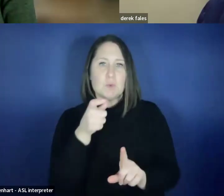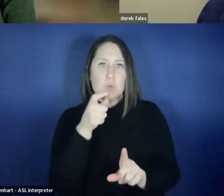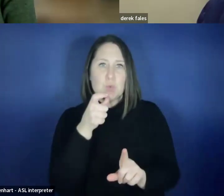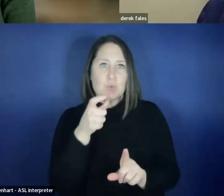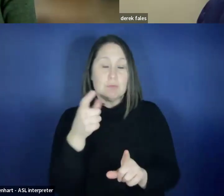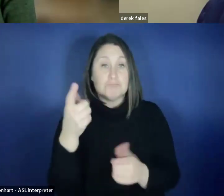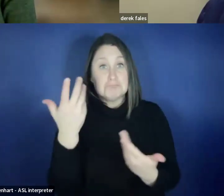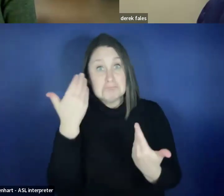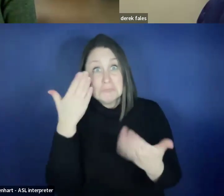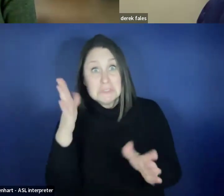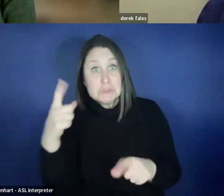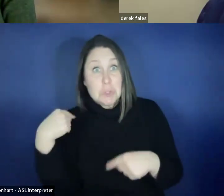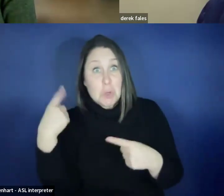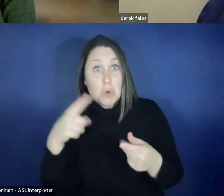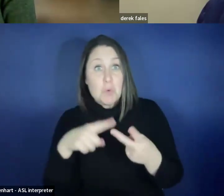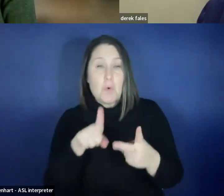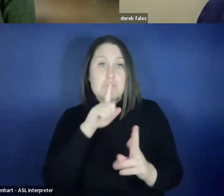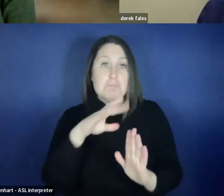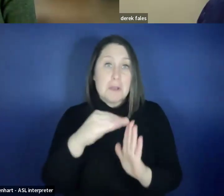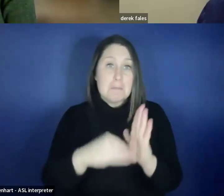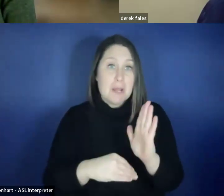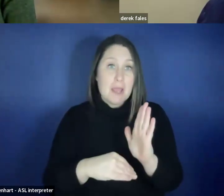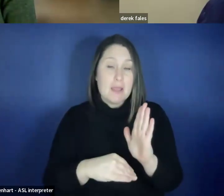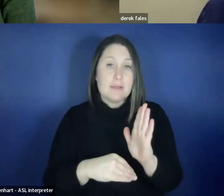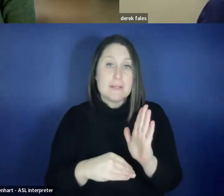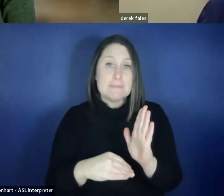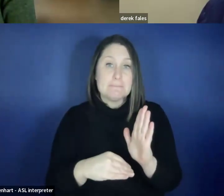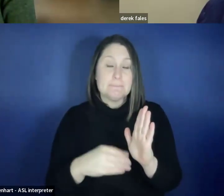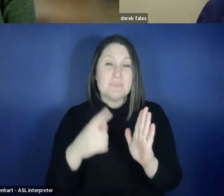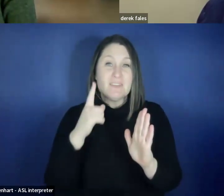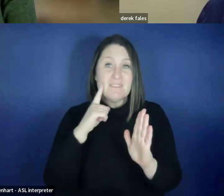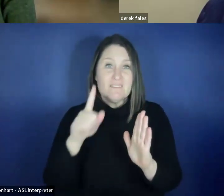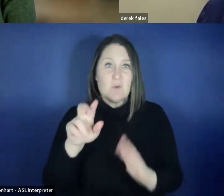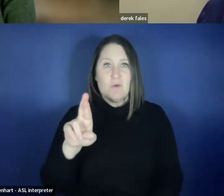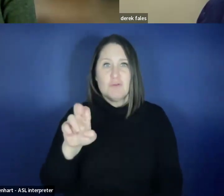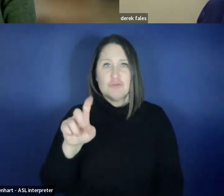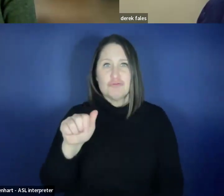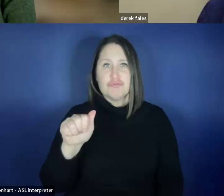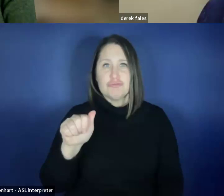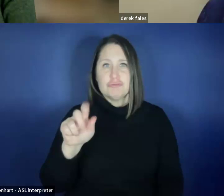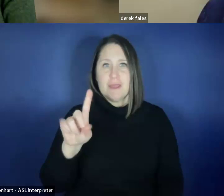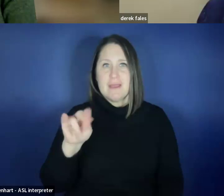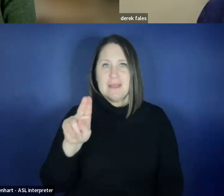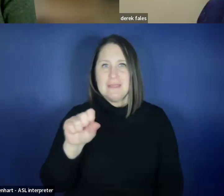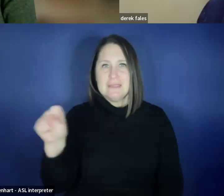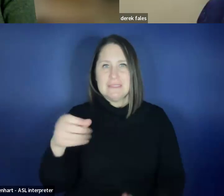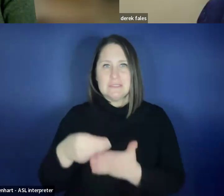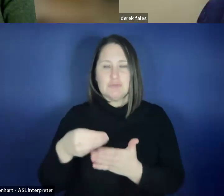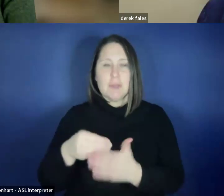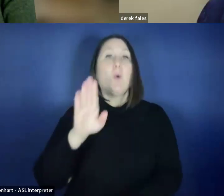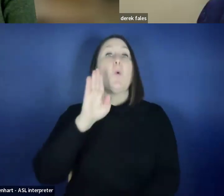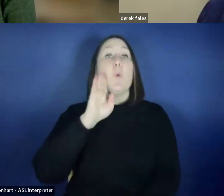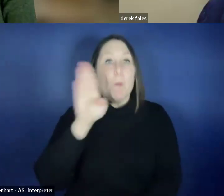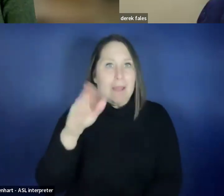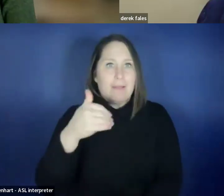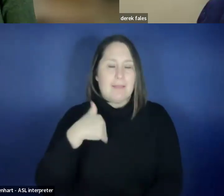either didn't know about it or didn't apply at that time for those readiness grants will also have access. So we'll provide the